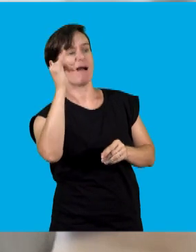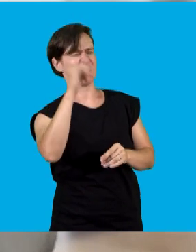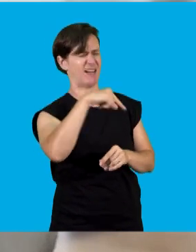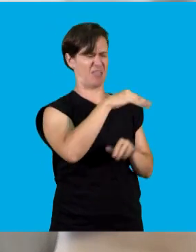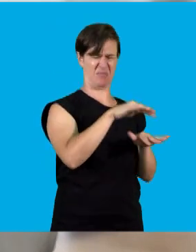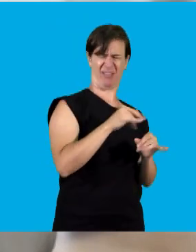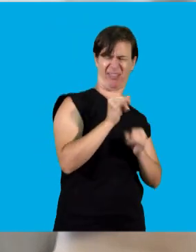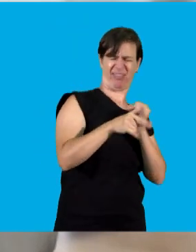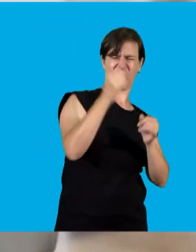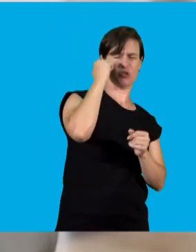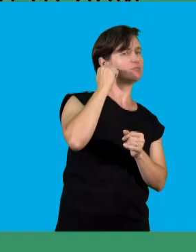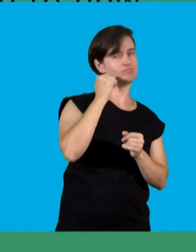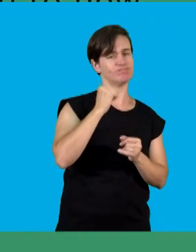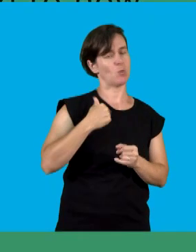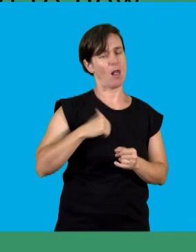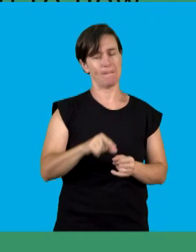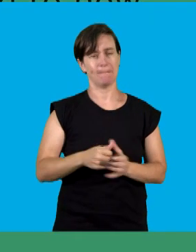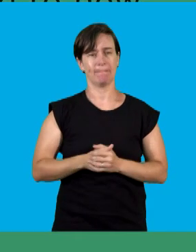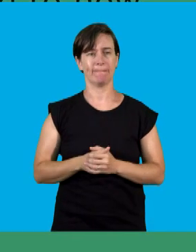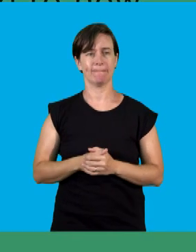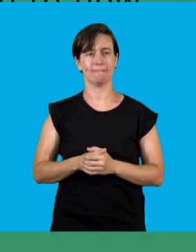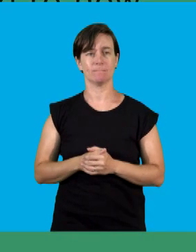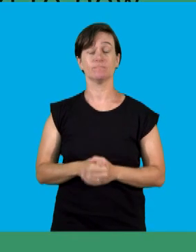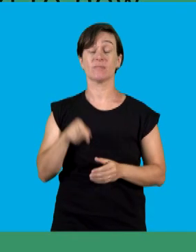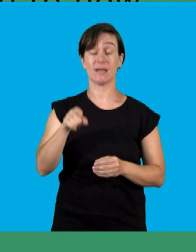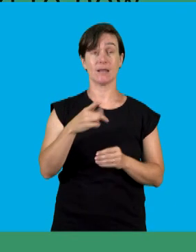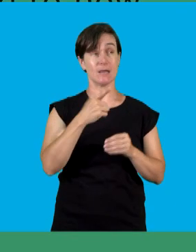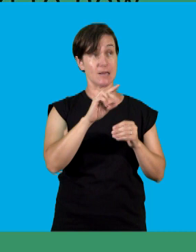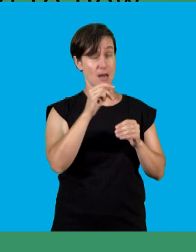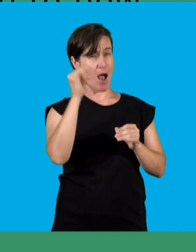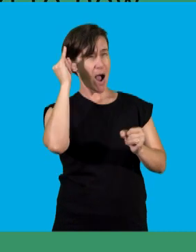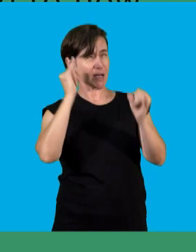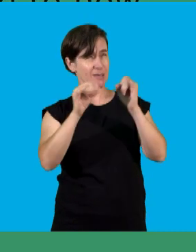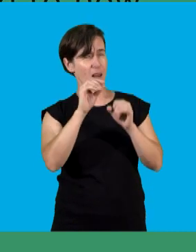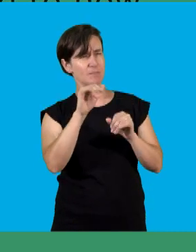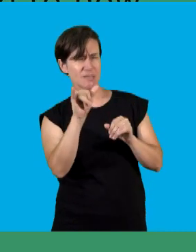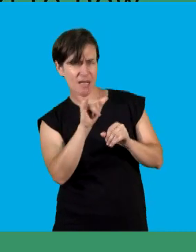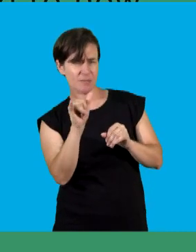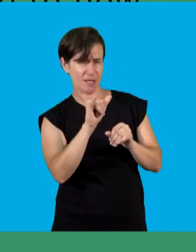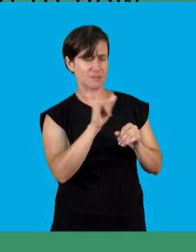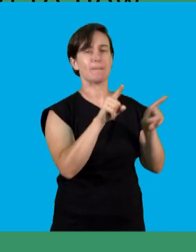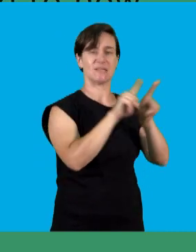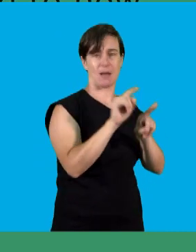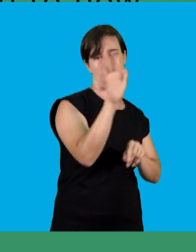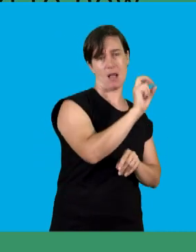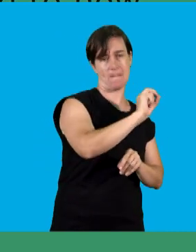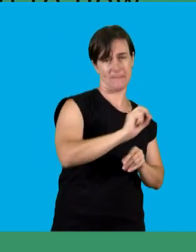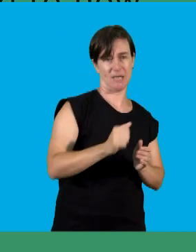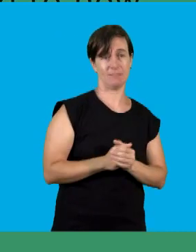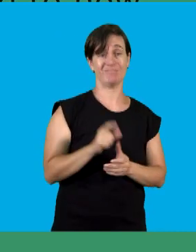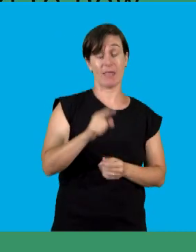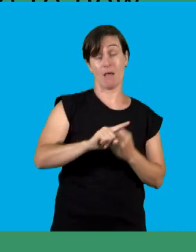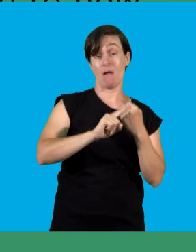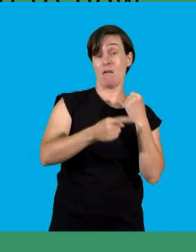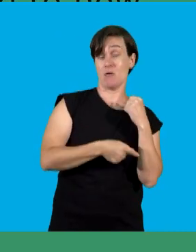welcomed. Similar ideas are grouped together using colored pens. Lastly, the group will evaluate the ideas